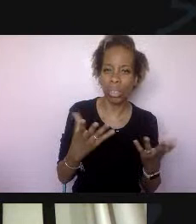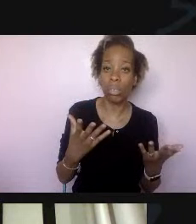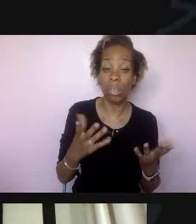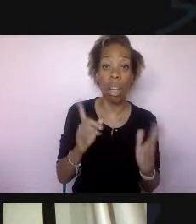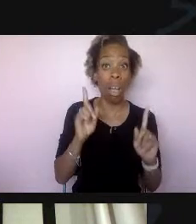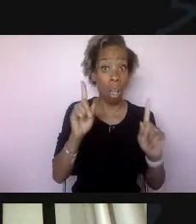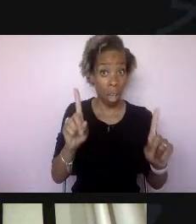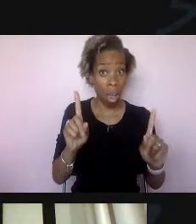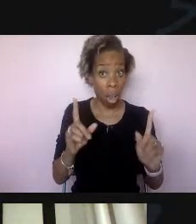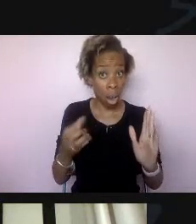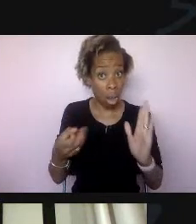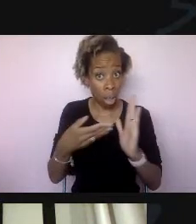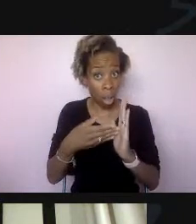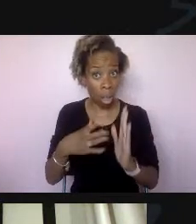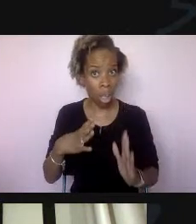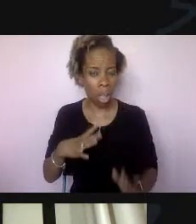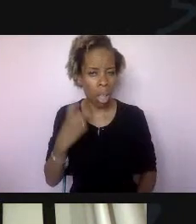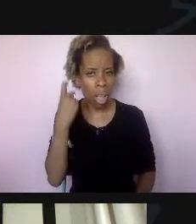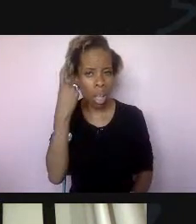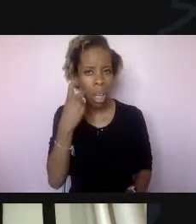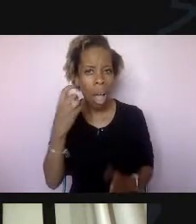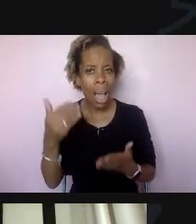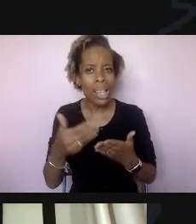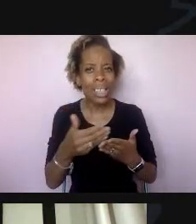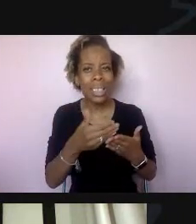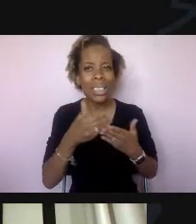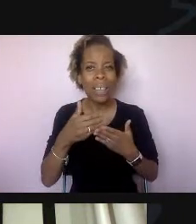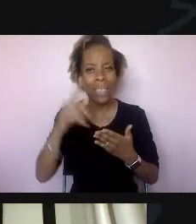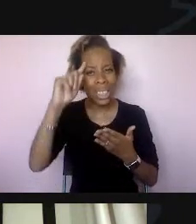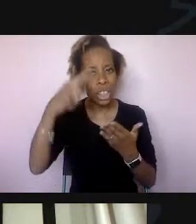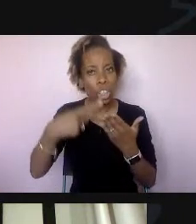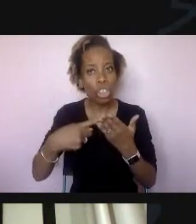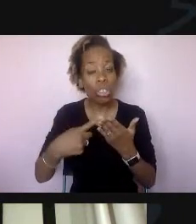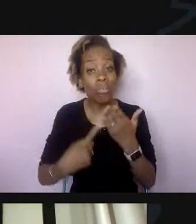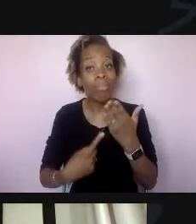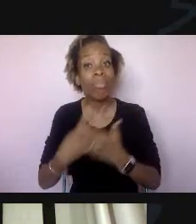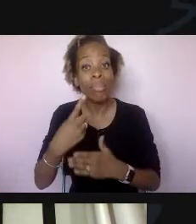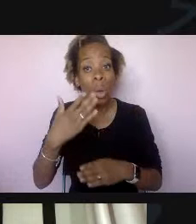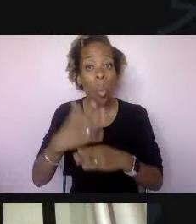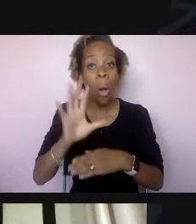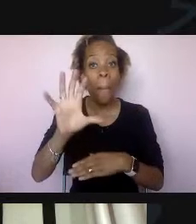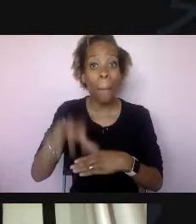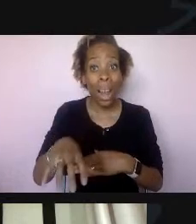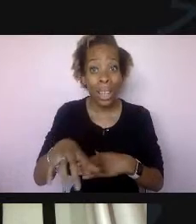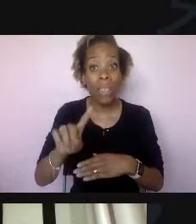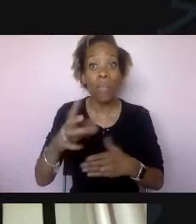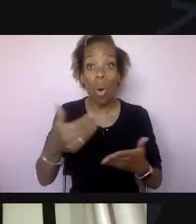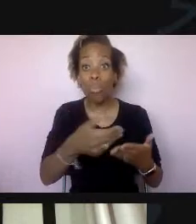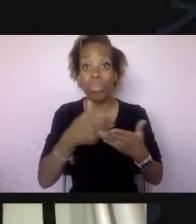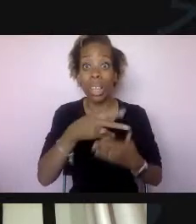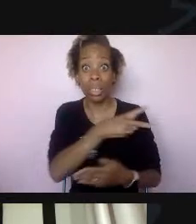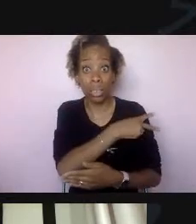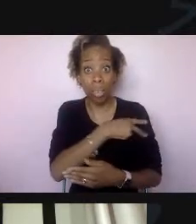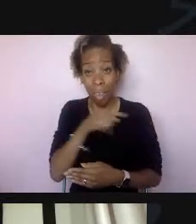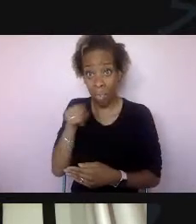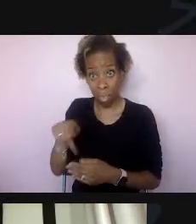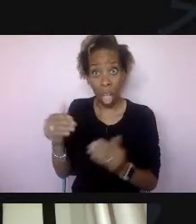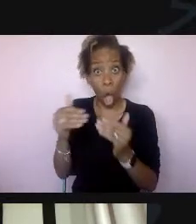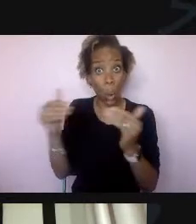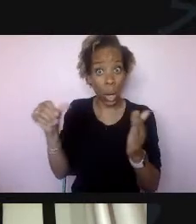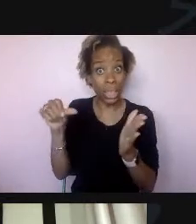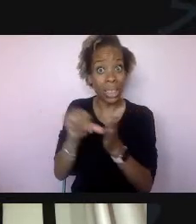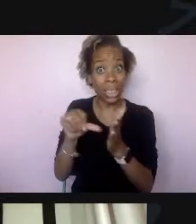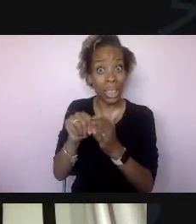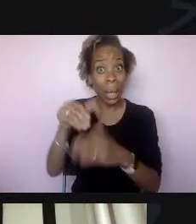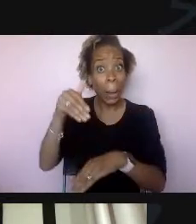how some of the safety measures that are being brought in workplaces to actually protect staff also have equality impacts. And so, I think